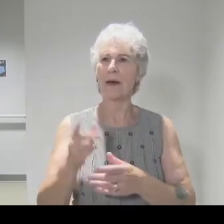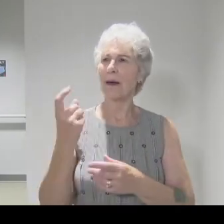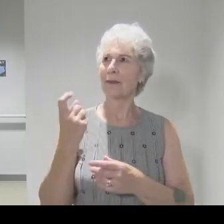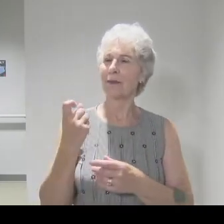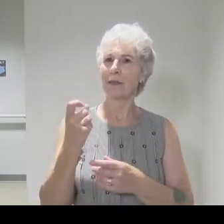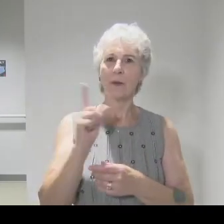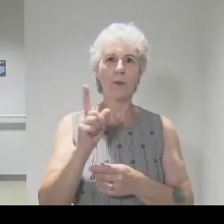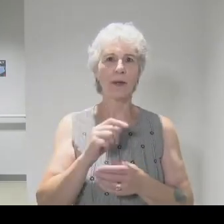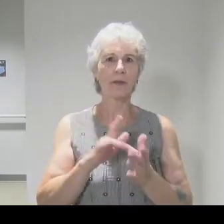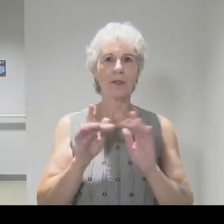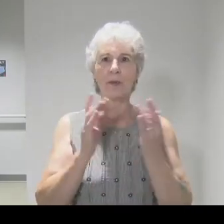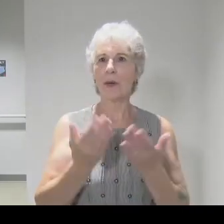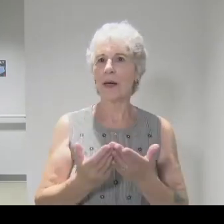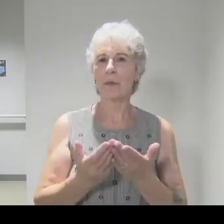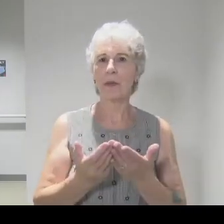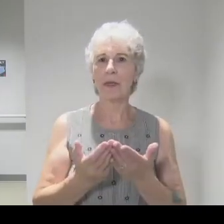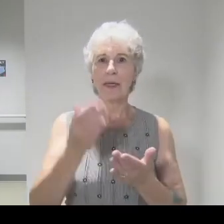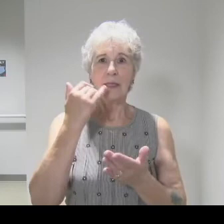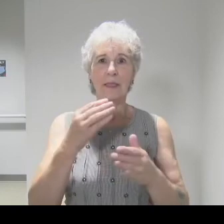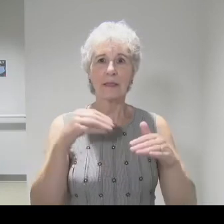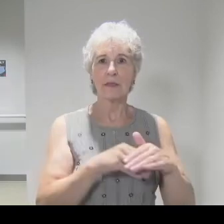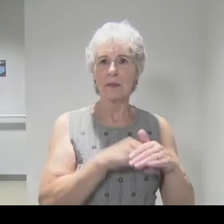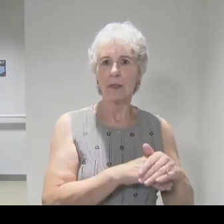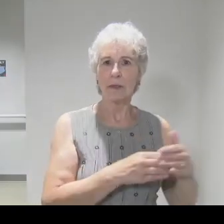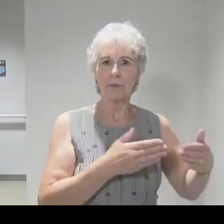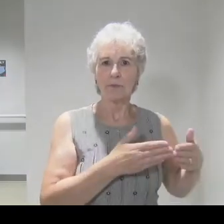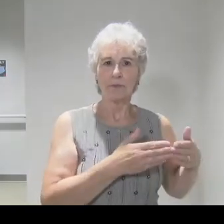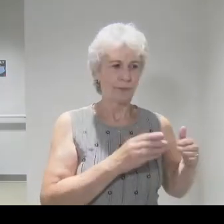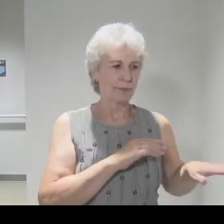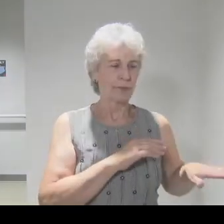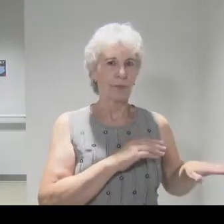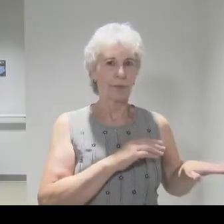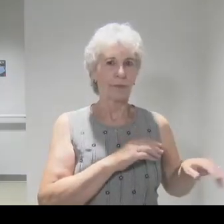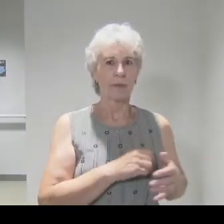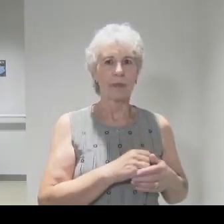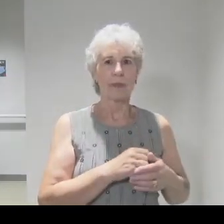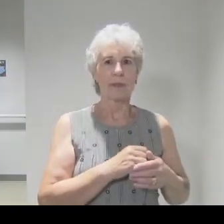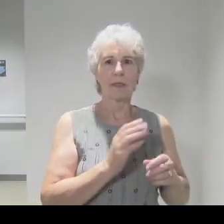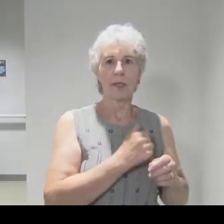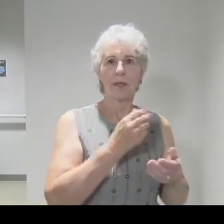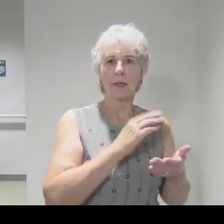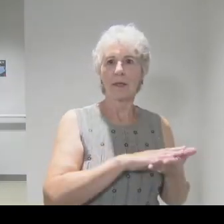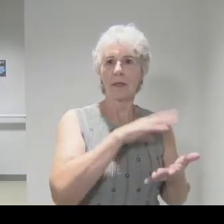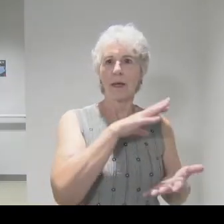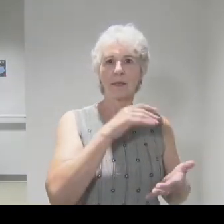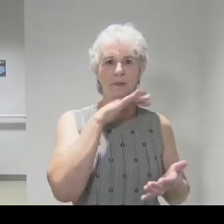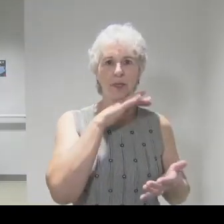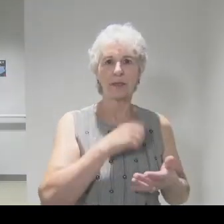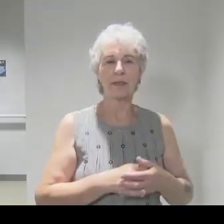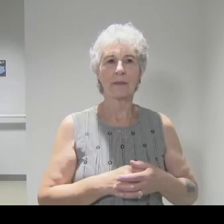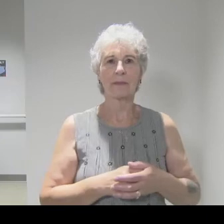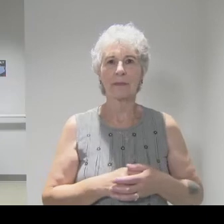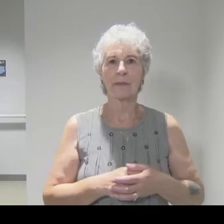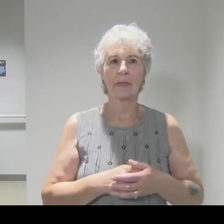your Bible? Is it tucked away in a corner of a roof somewhere, collecting dust, which your